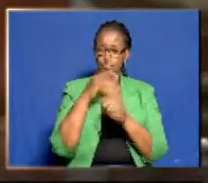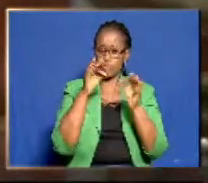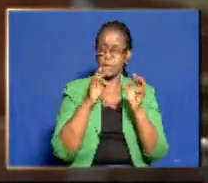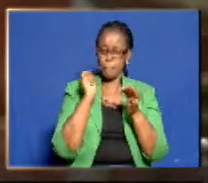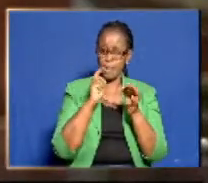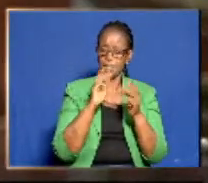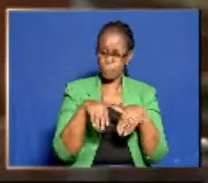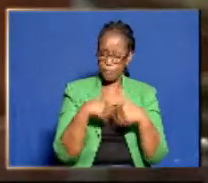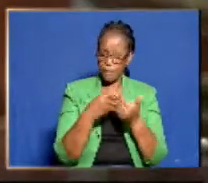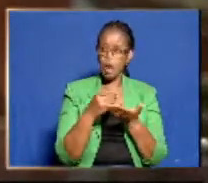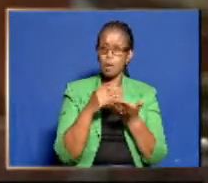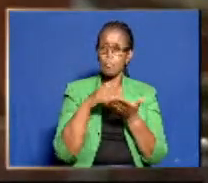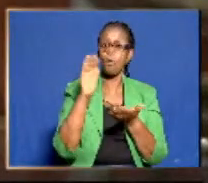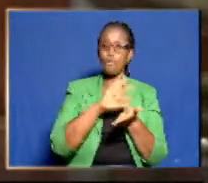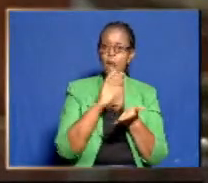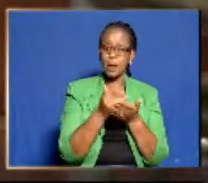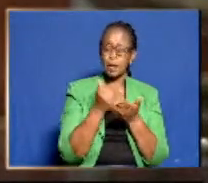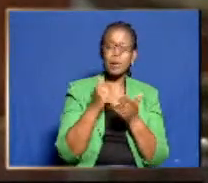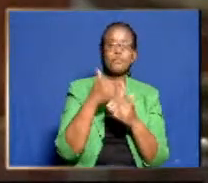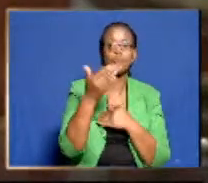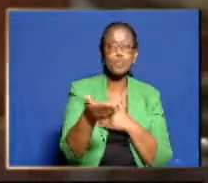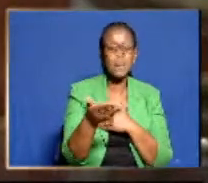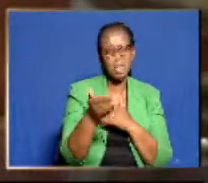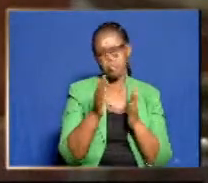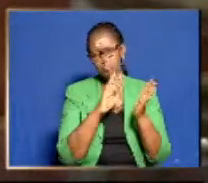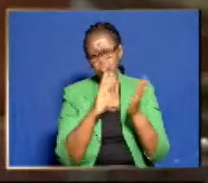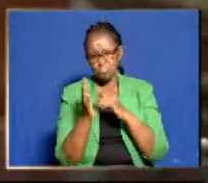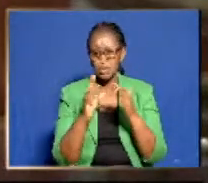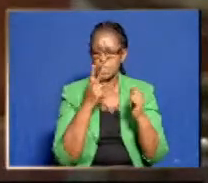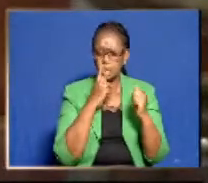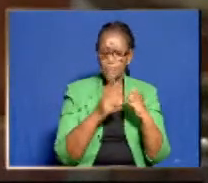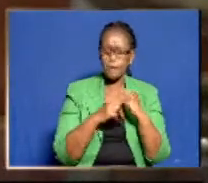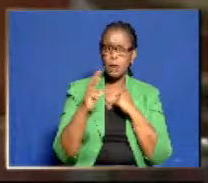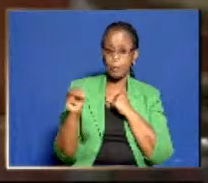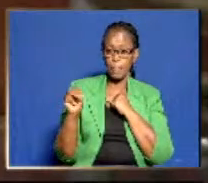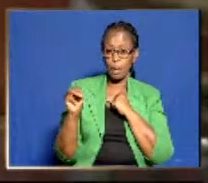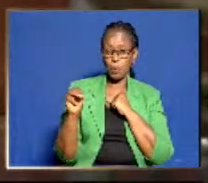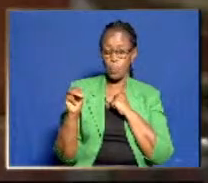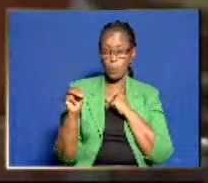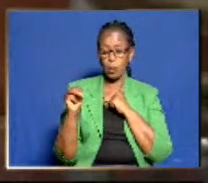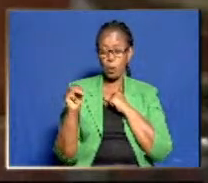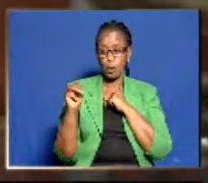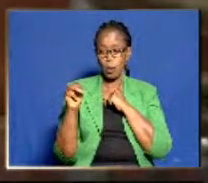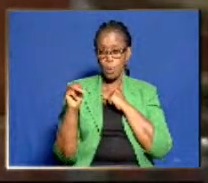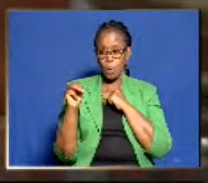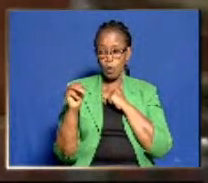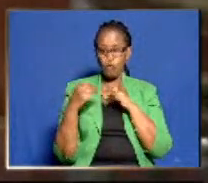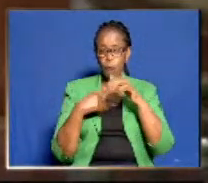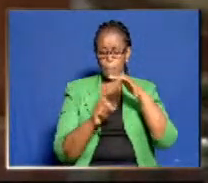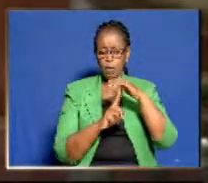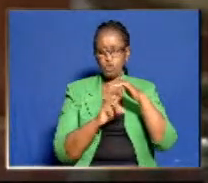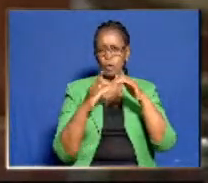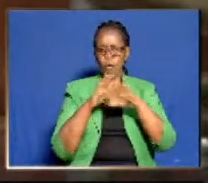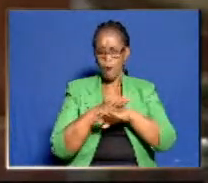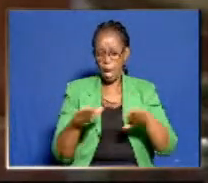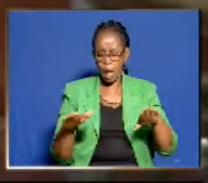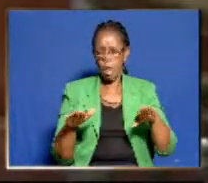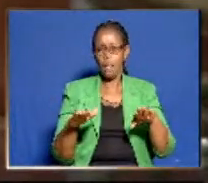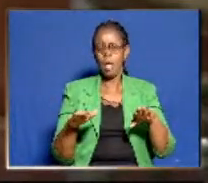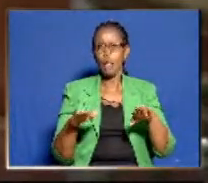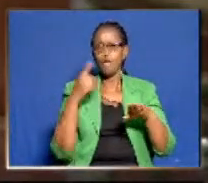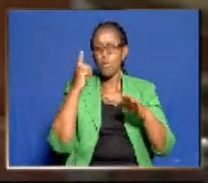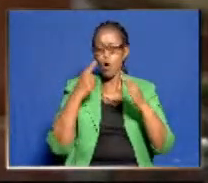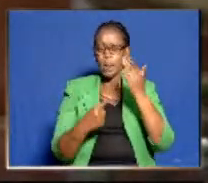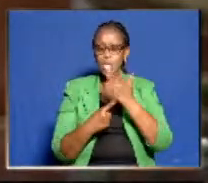future, about 700 million, or to go to Ministry of Lands and Physical Planning for